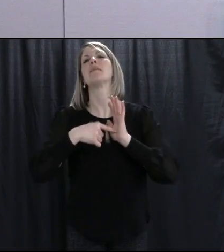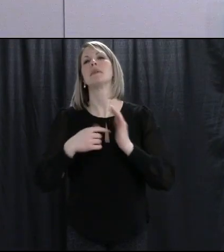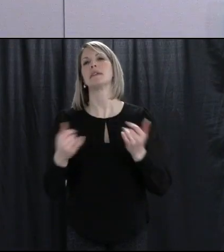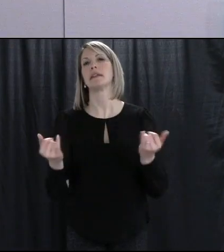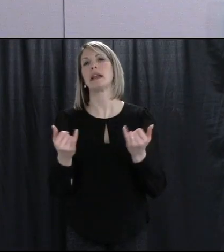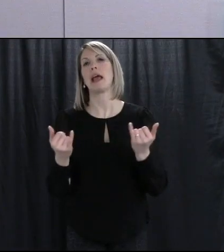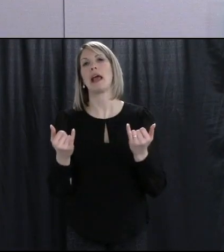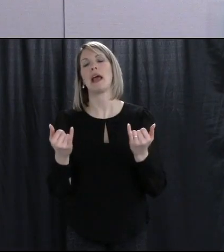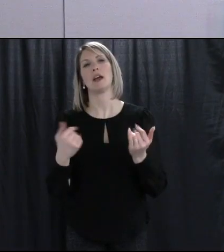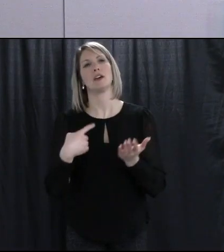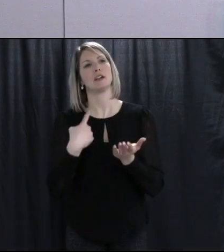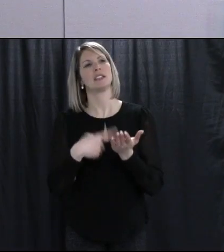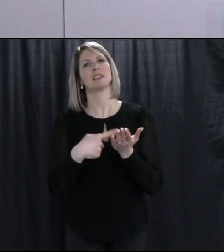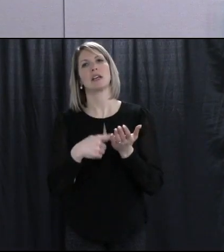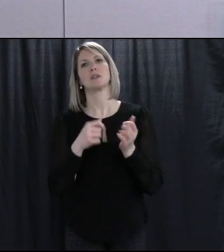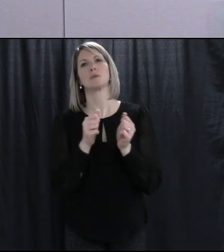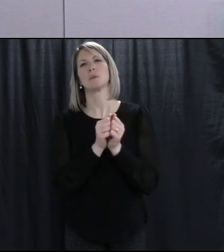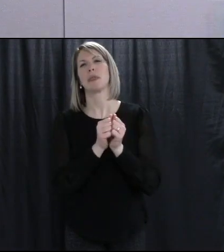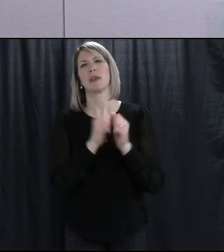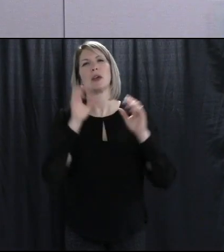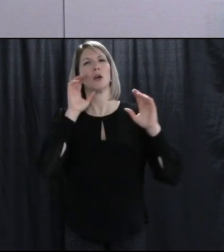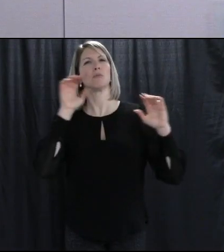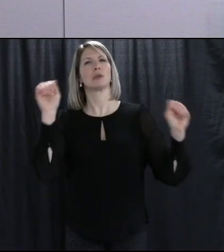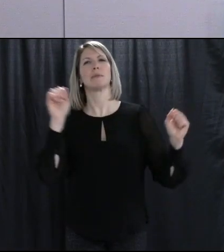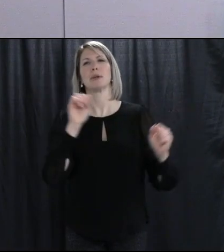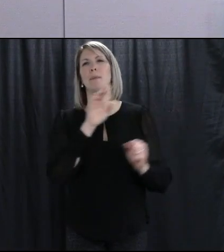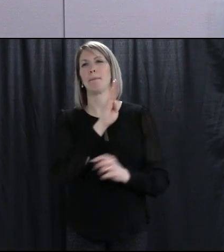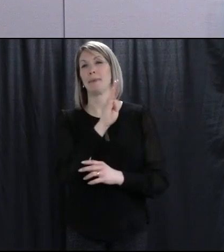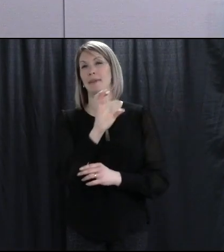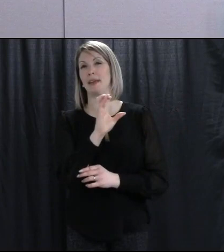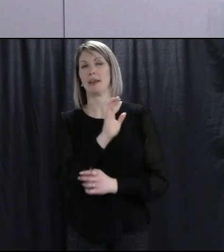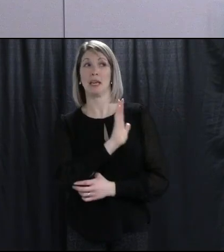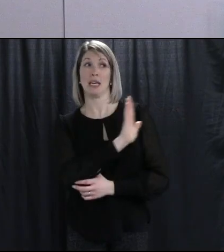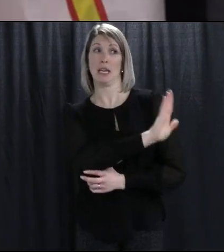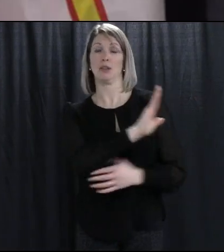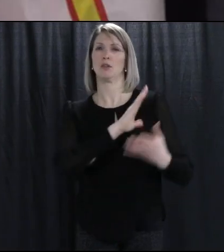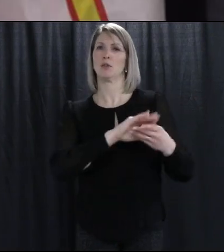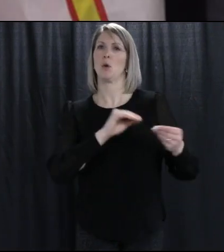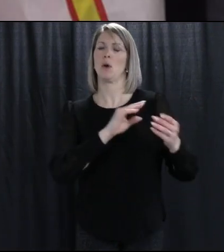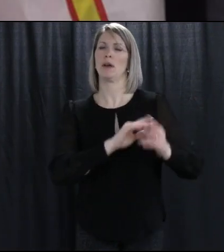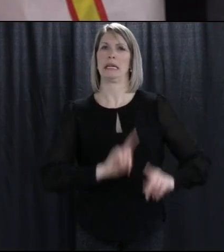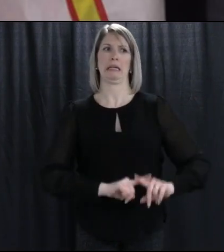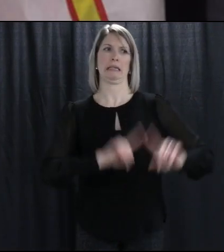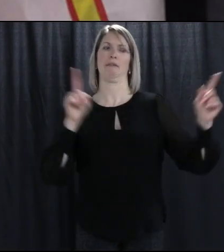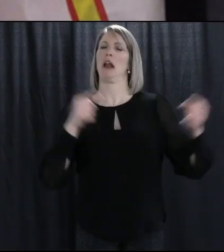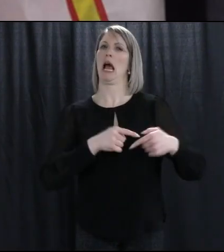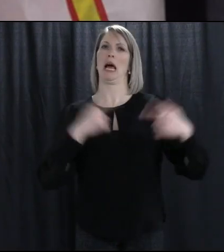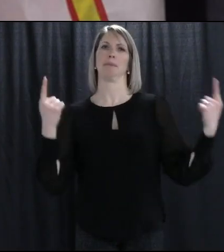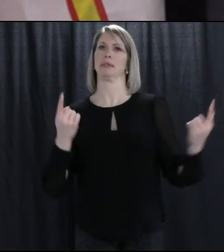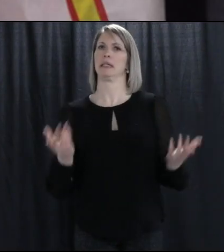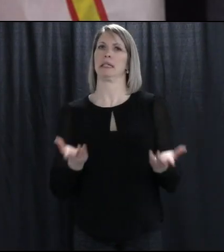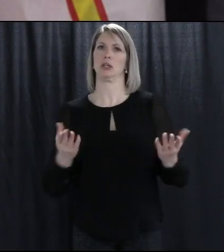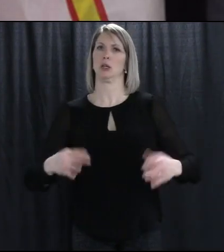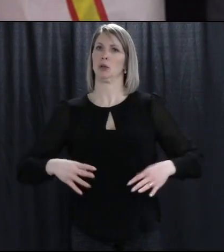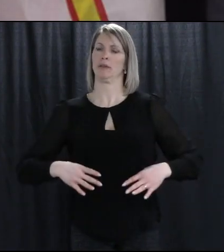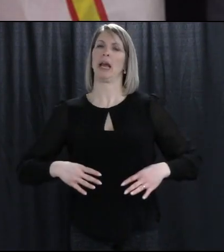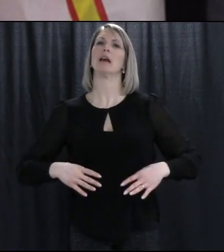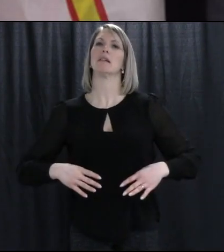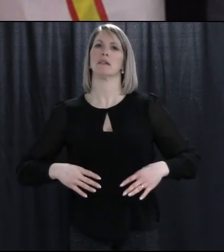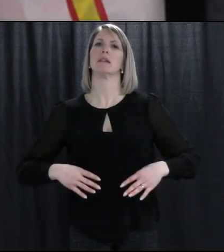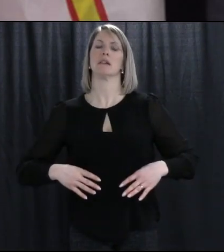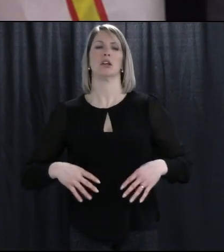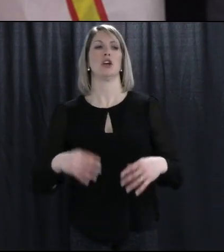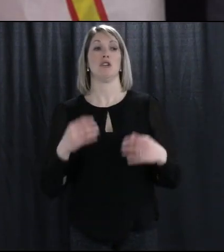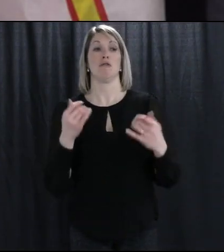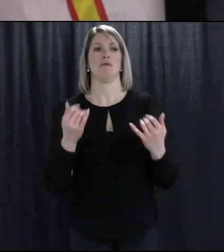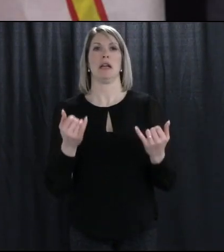when I spoke to the Premier in British Columbia, his story was very different. And I think any of us, if we were to share the information, what